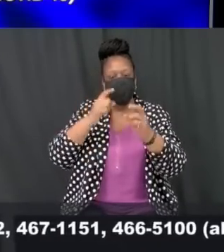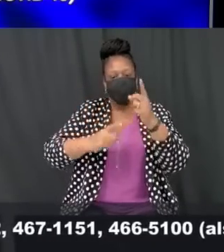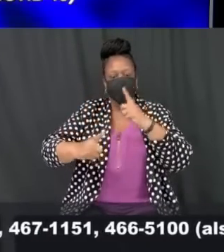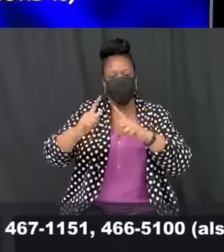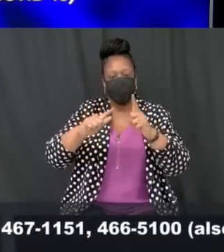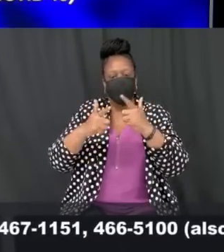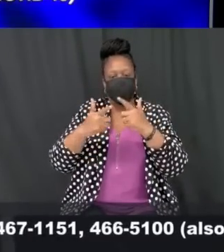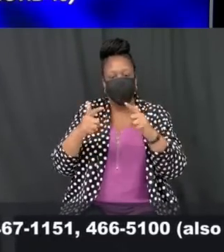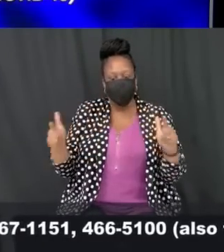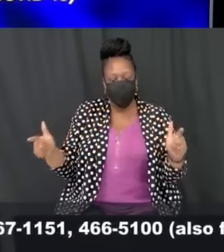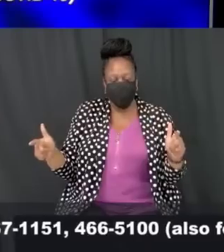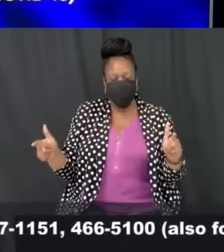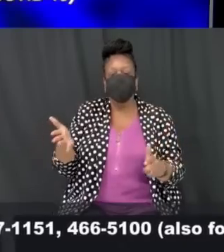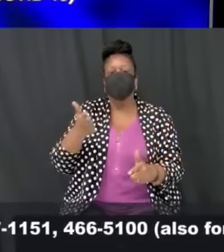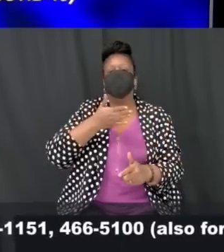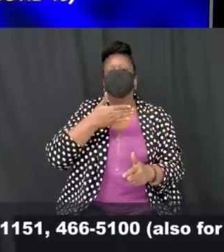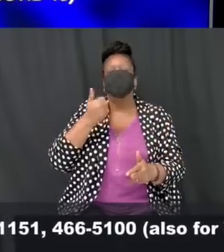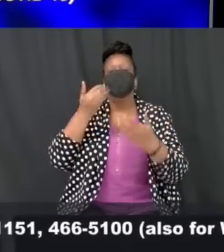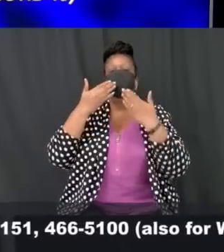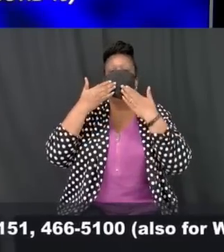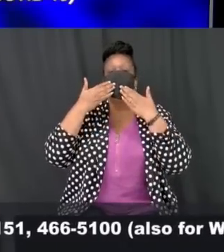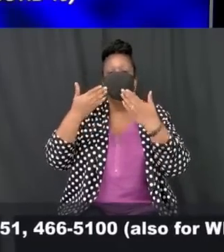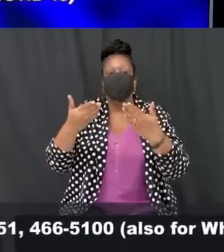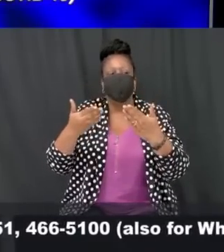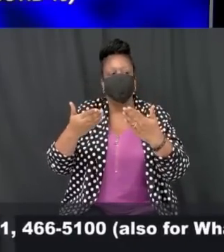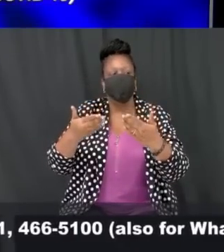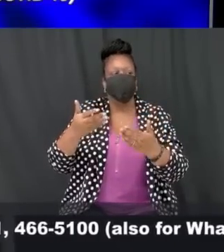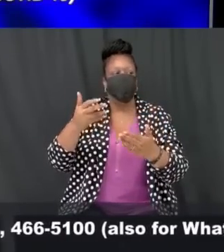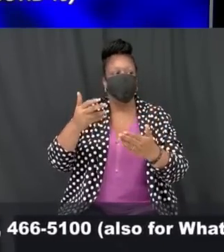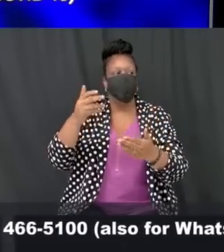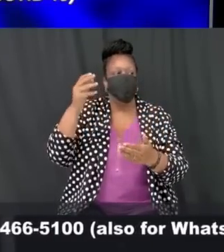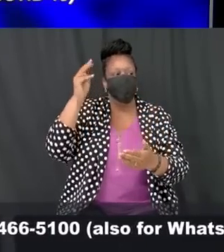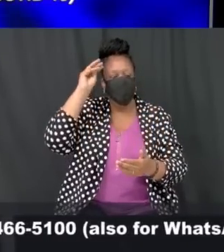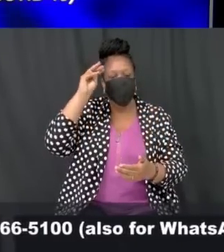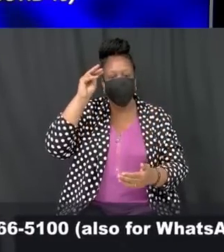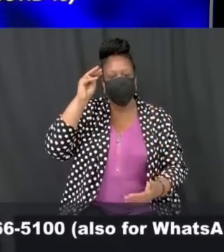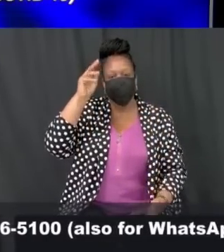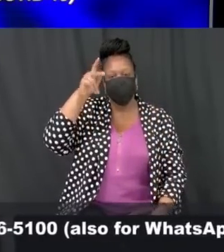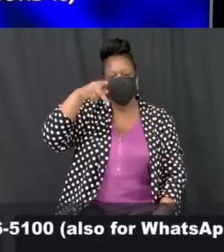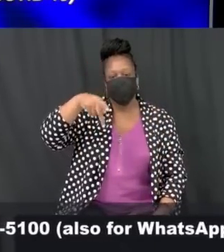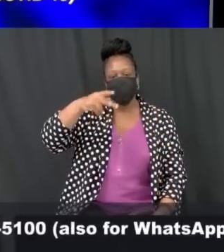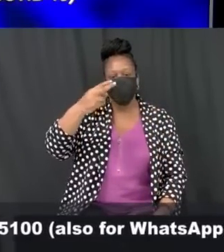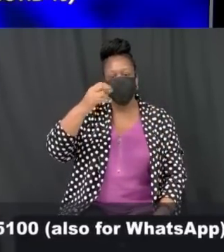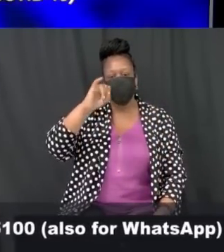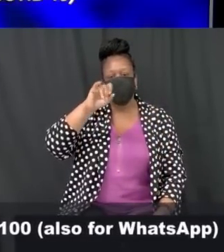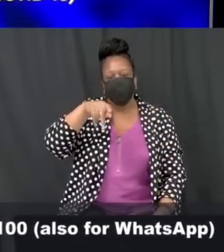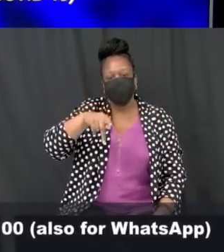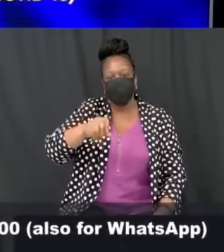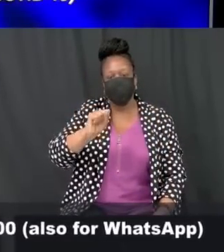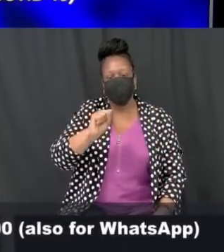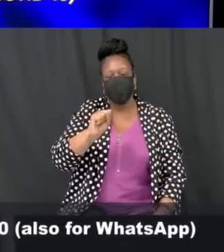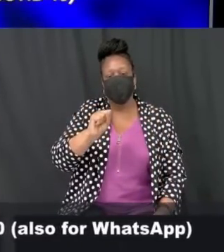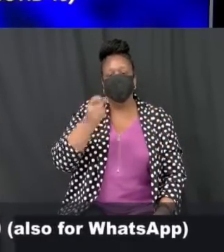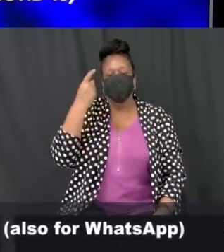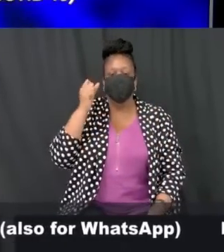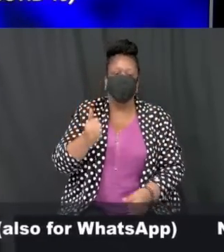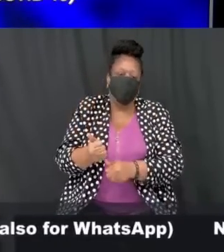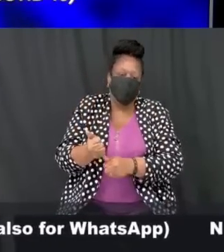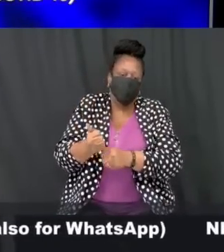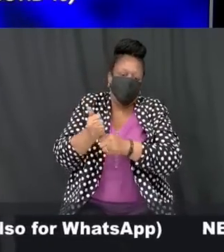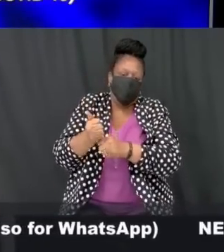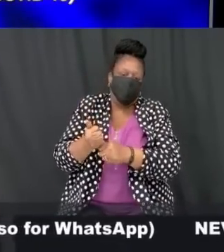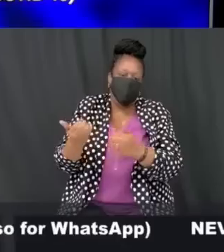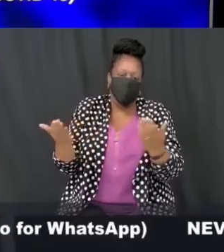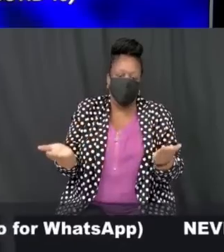language, and we thank the Honorable Wendy Phipps for her support here at the NEOC. We